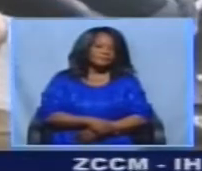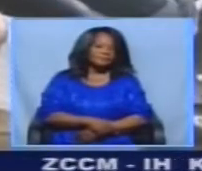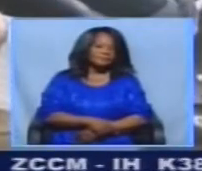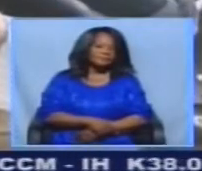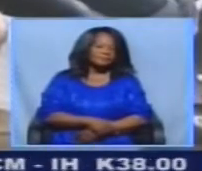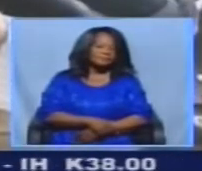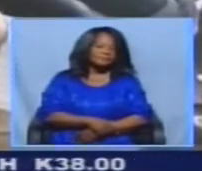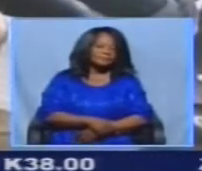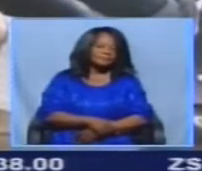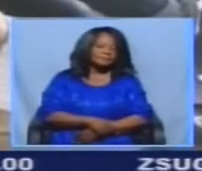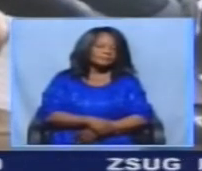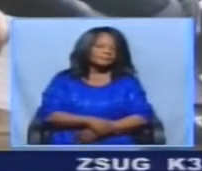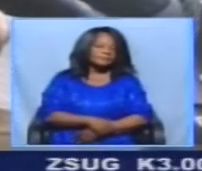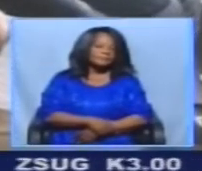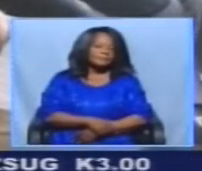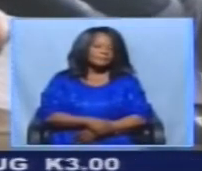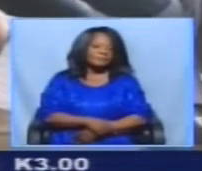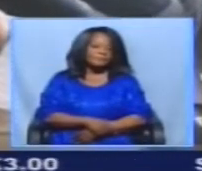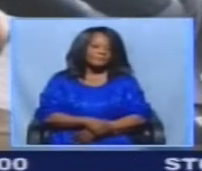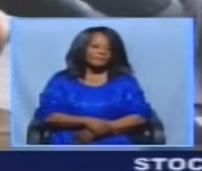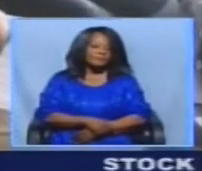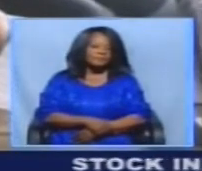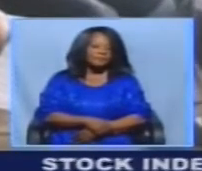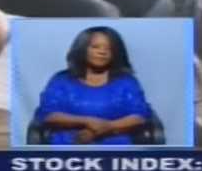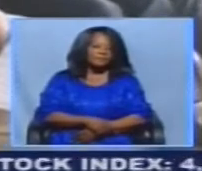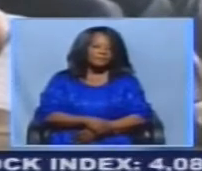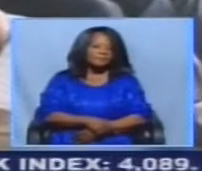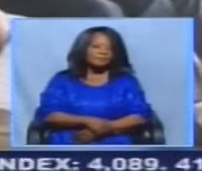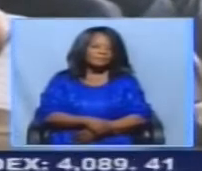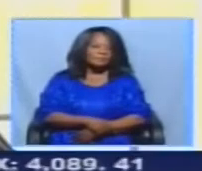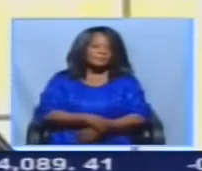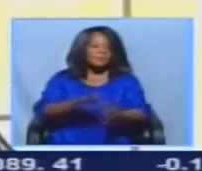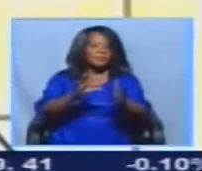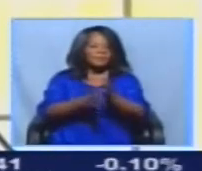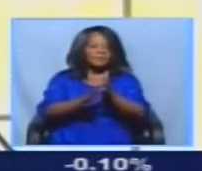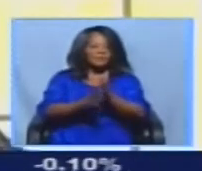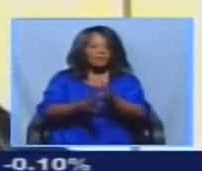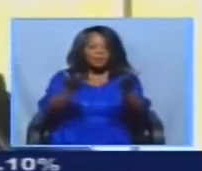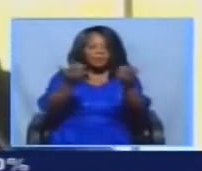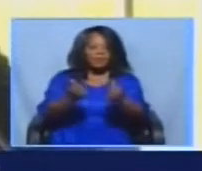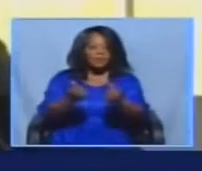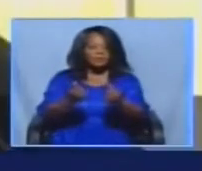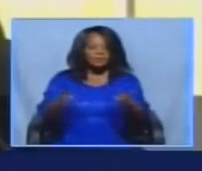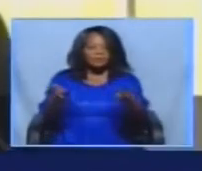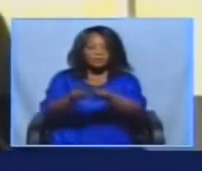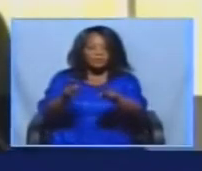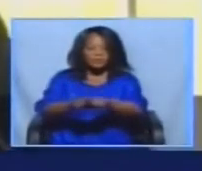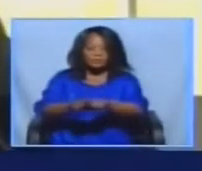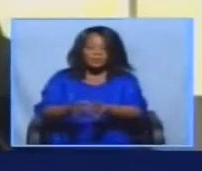chief justice, my ladies and my lordships, despite the above challenges, I wish to implore